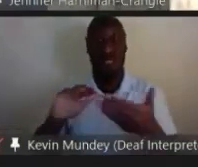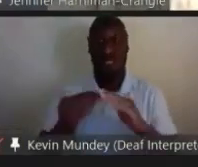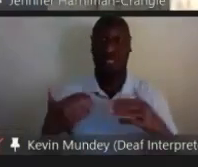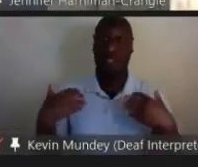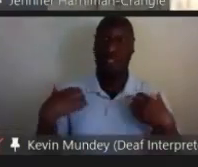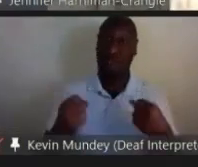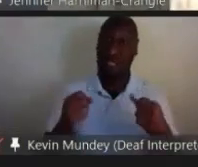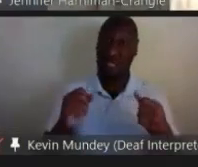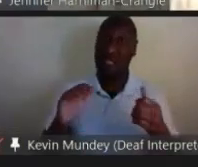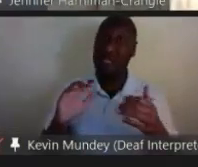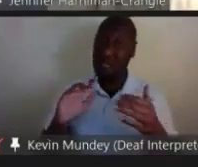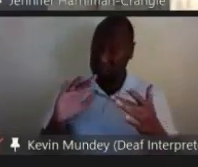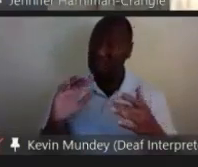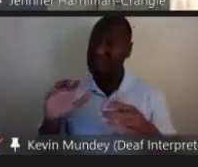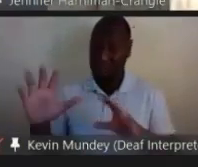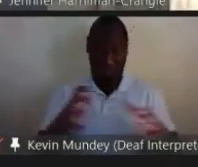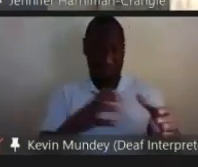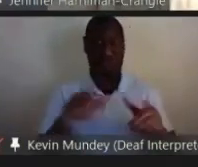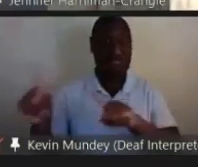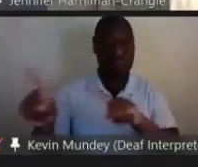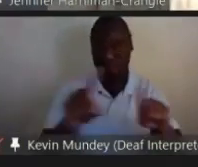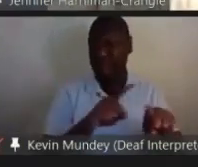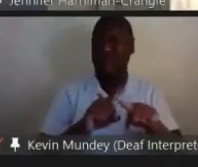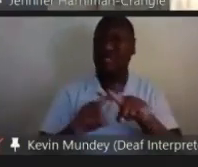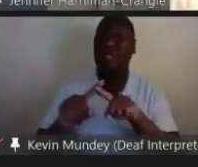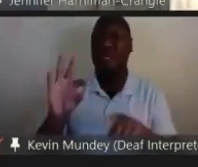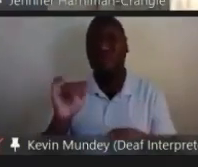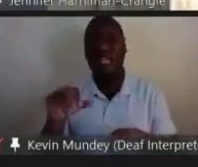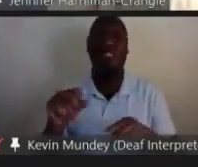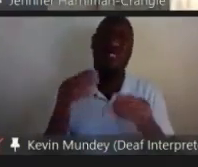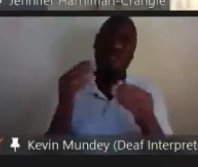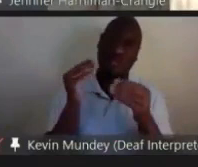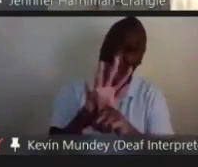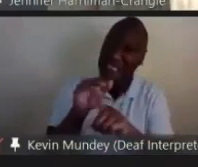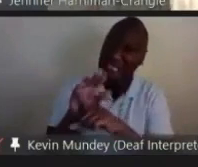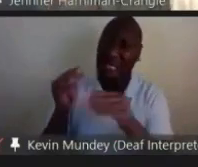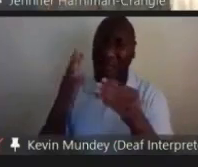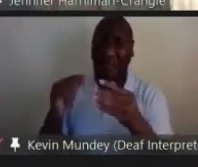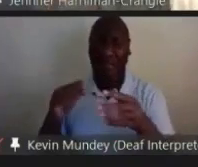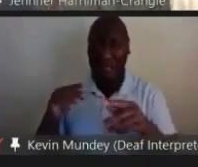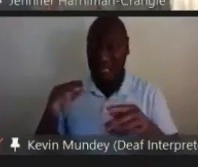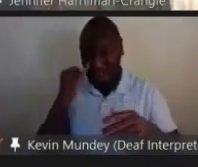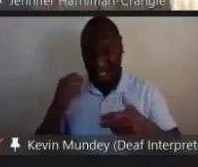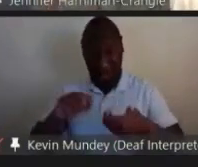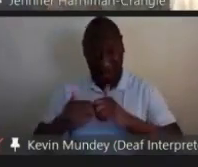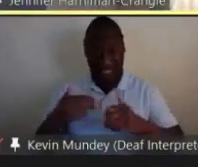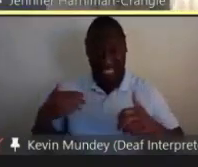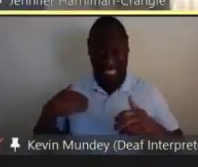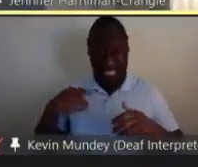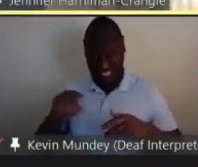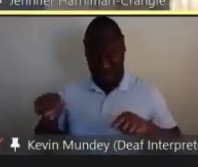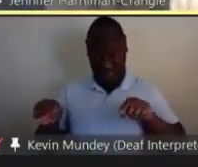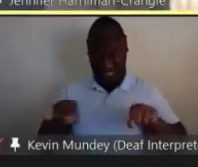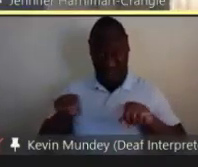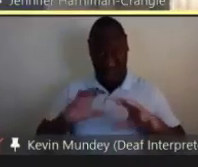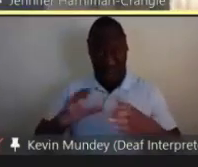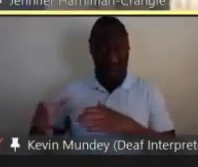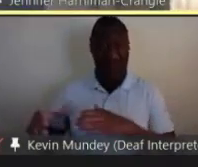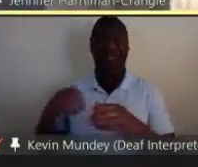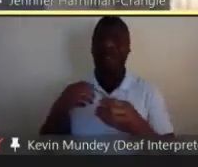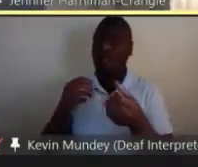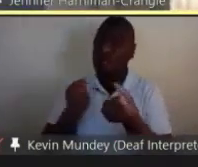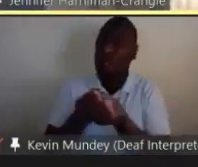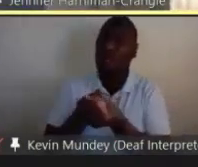about healthcare issues and people with disabilities. We also host regional trainings for direct